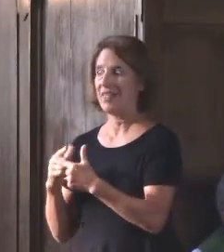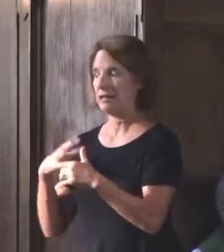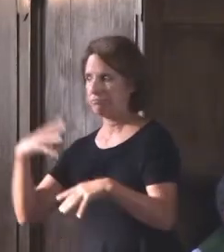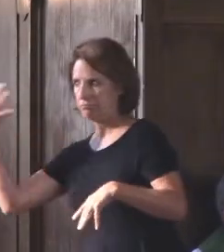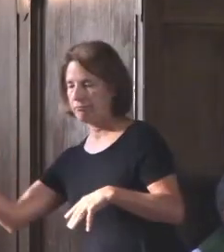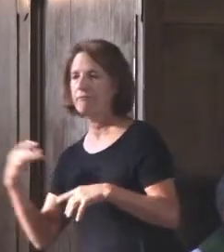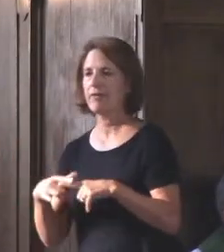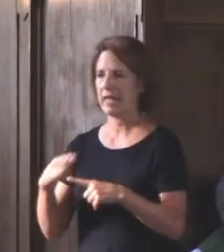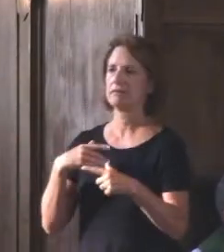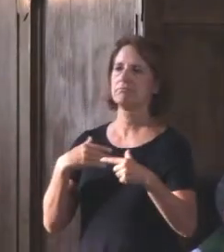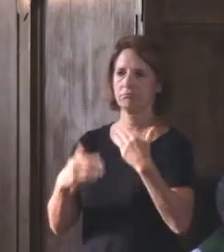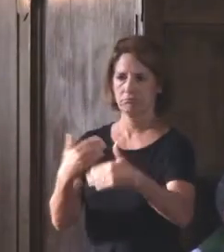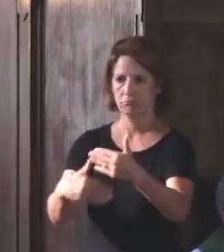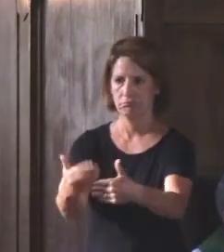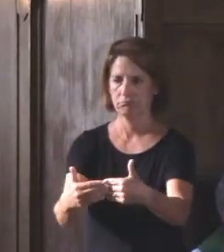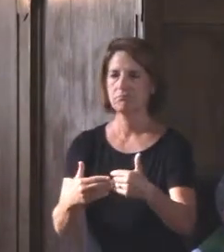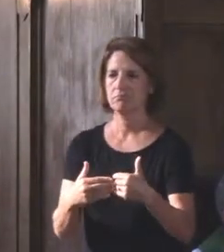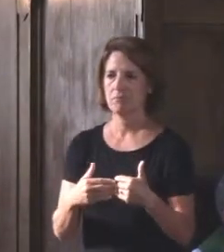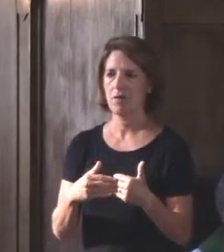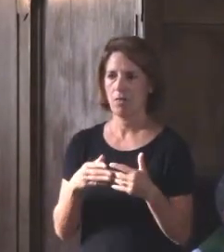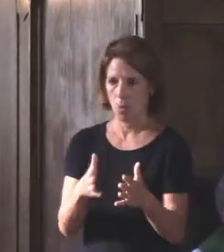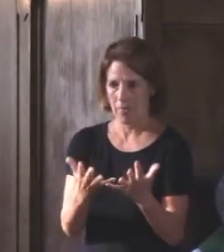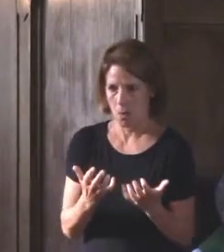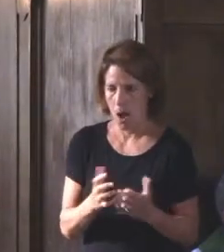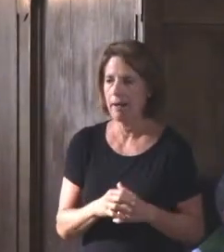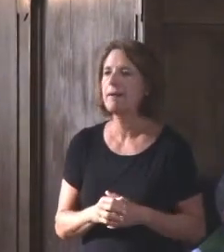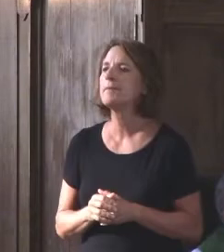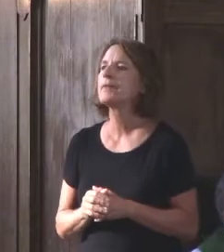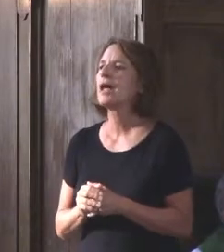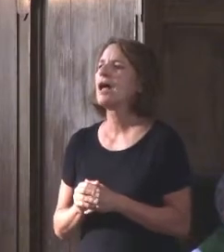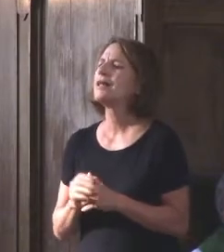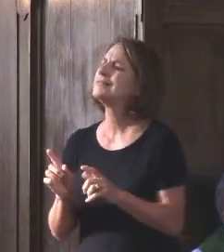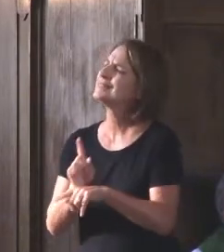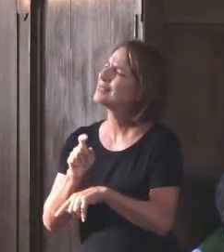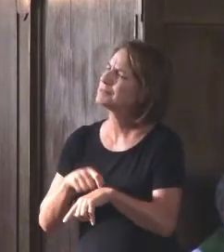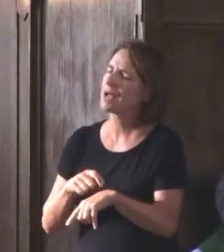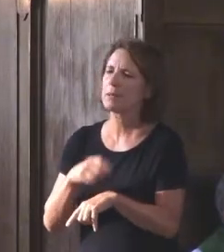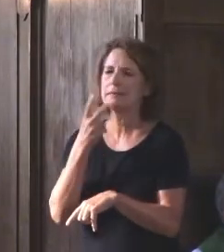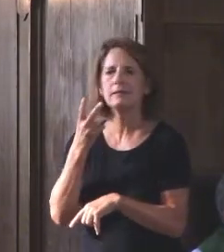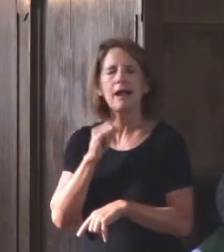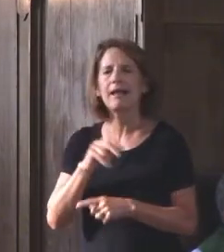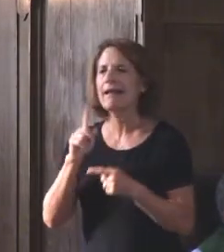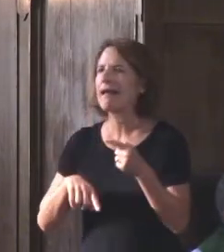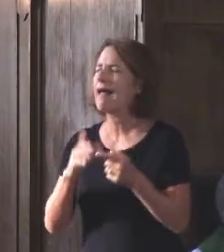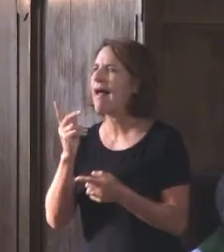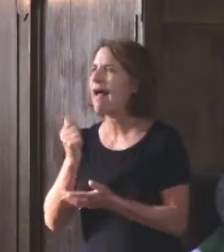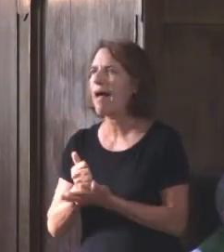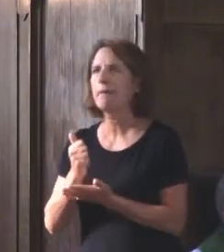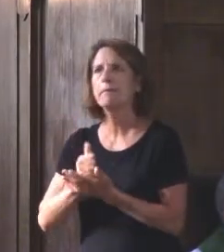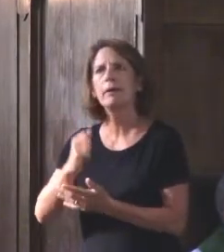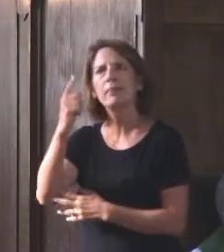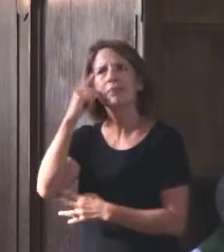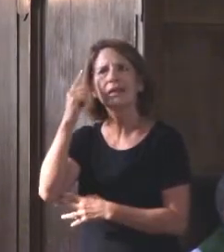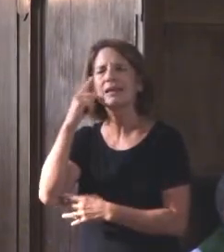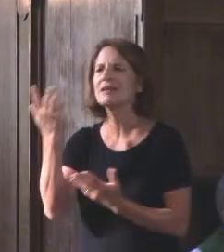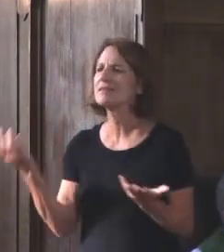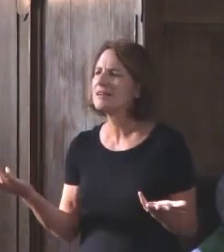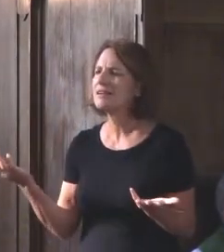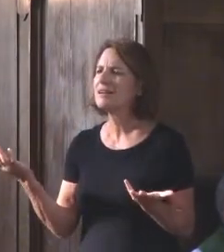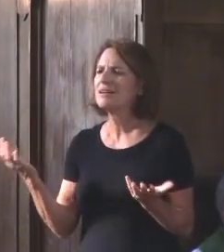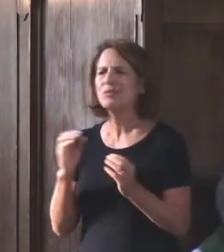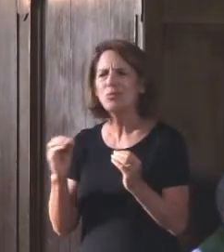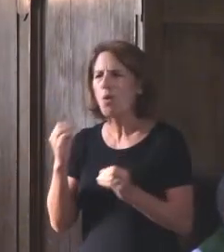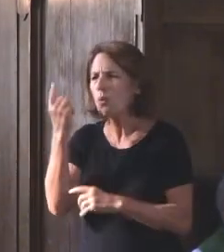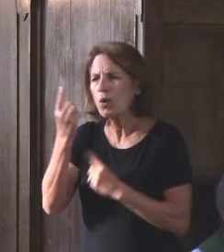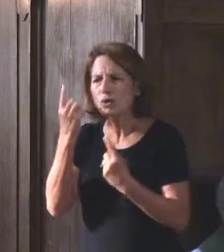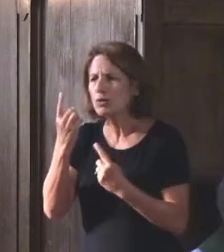that. At the same time, when I see this, I can't help but think, it's no wonder the church does not